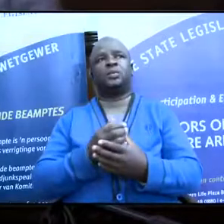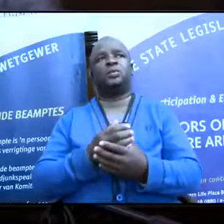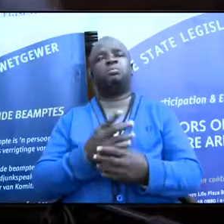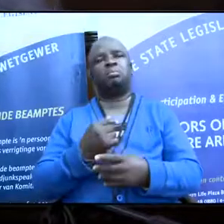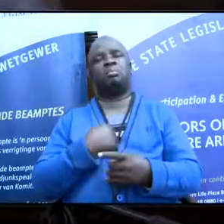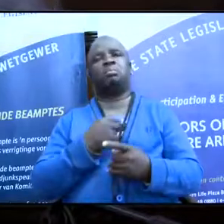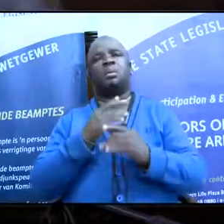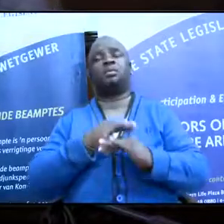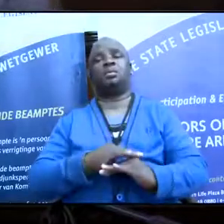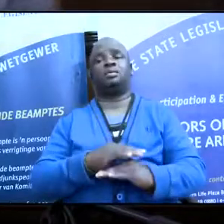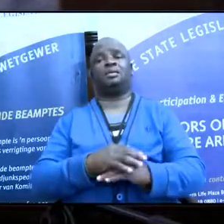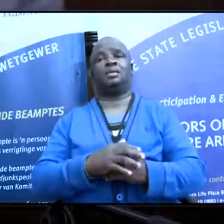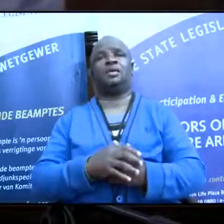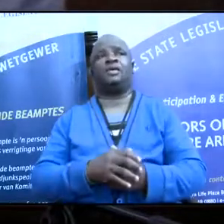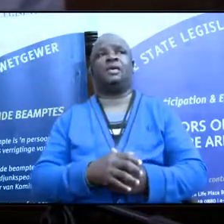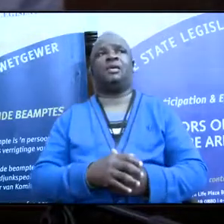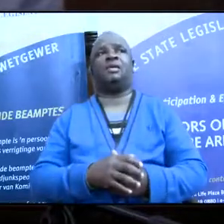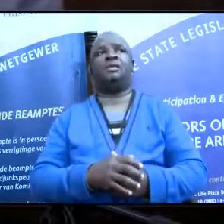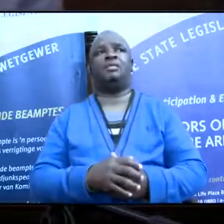happy